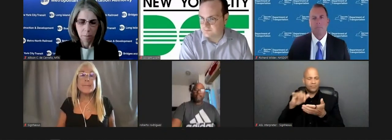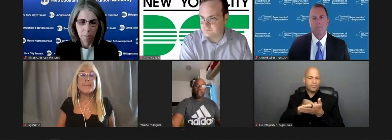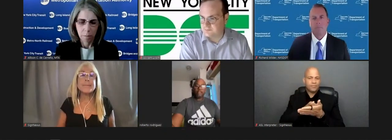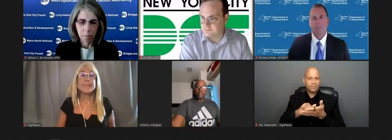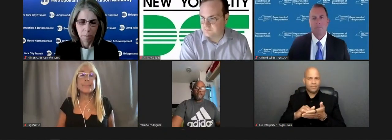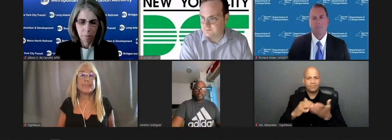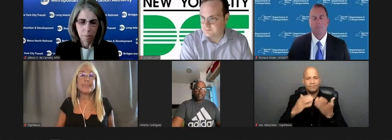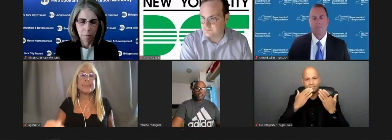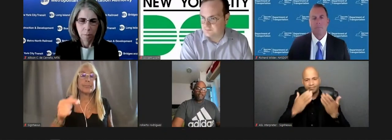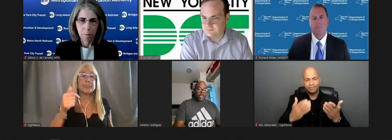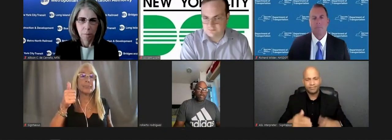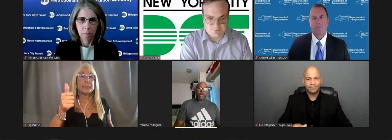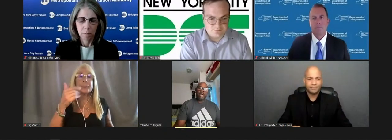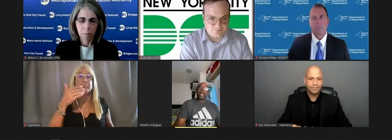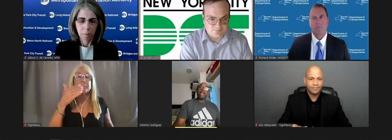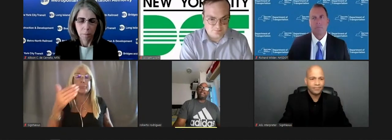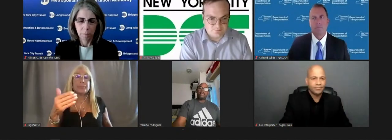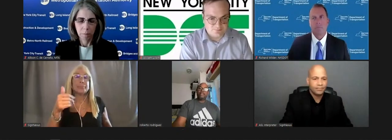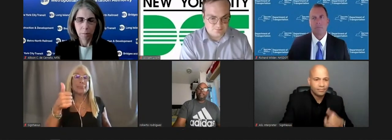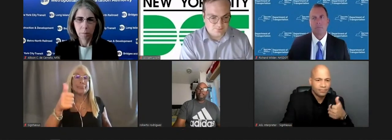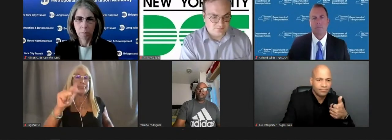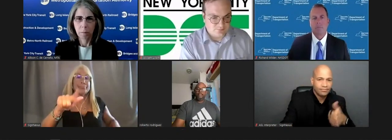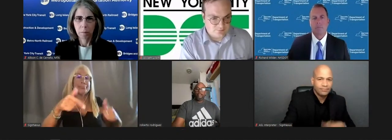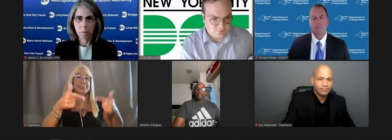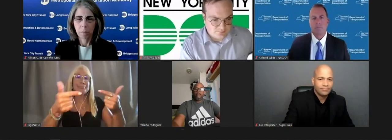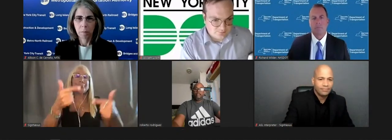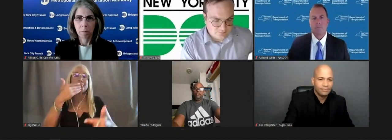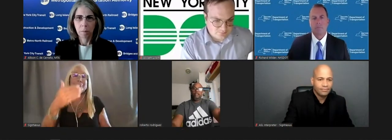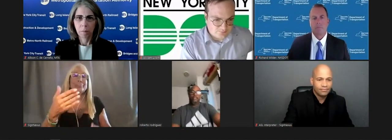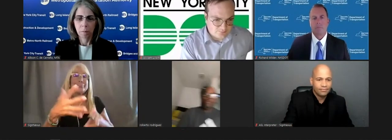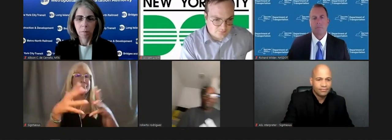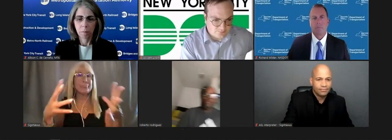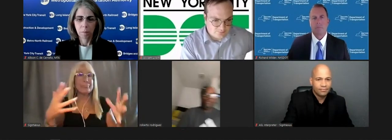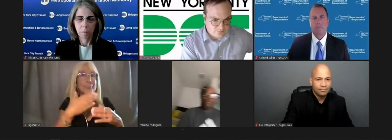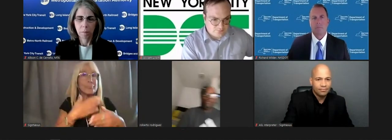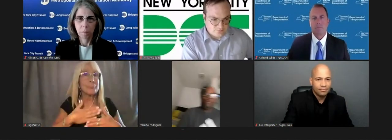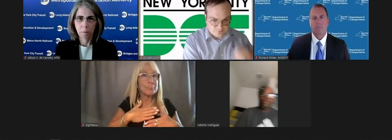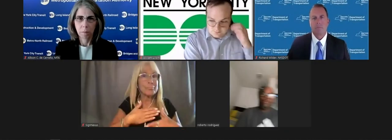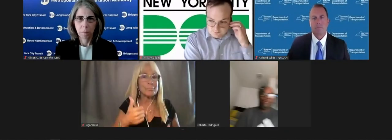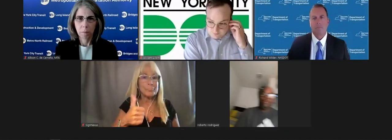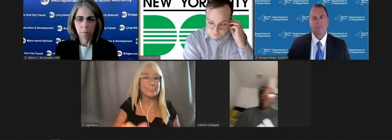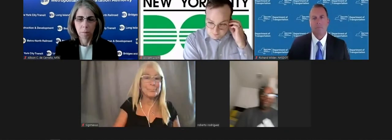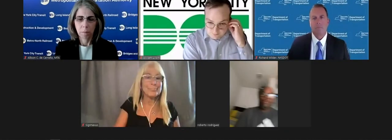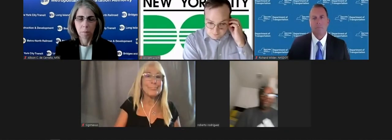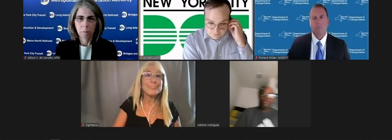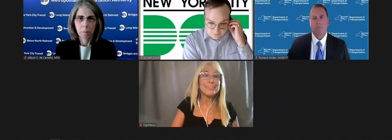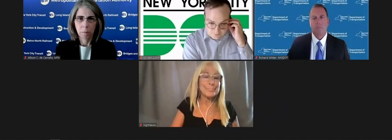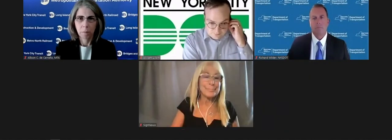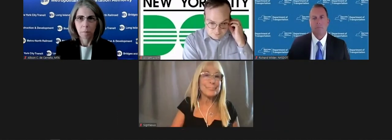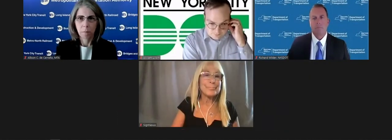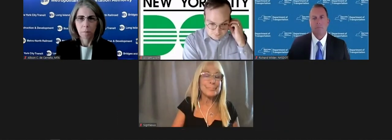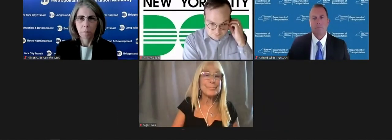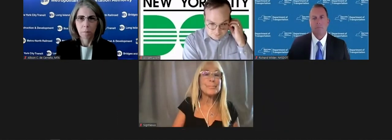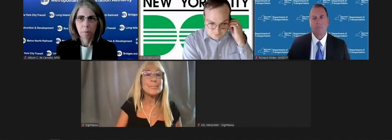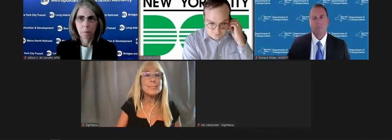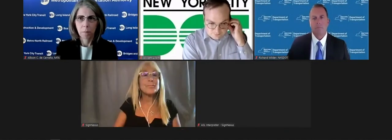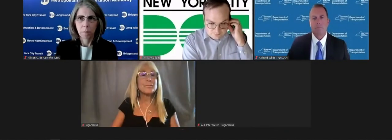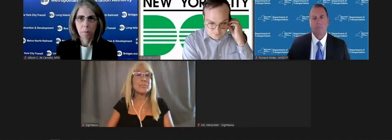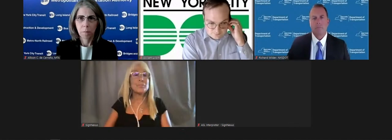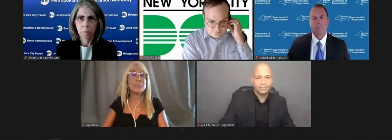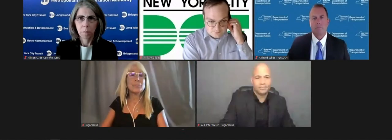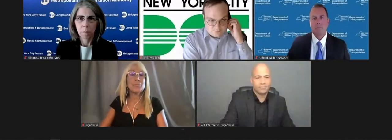gracias okay your comment will be translated indexed and responded to as part of the